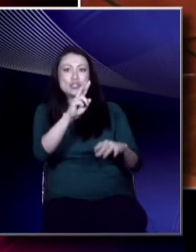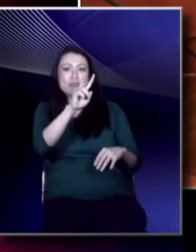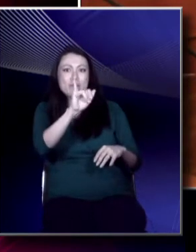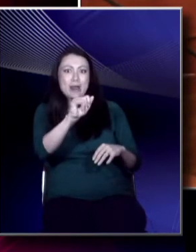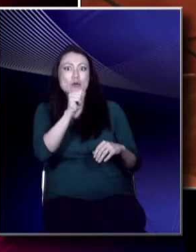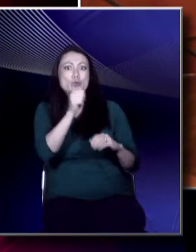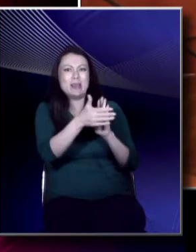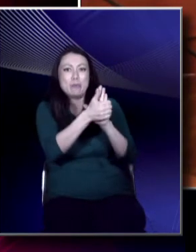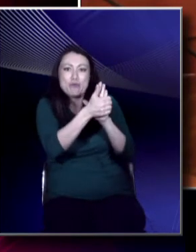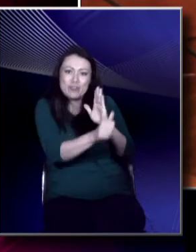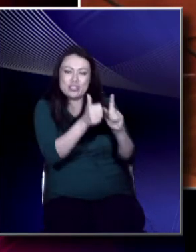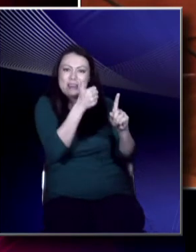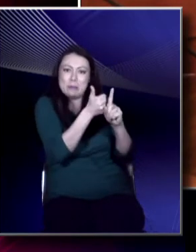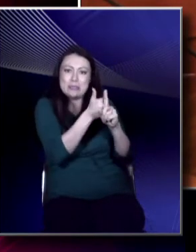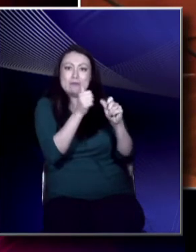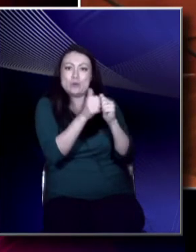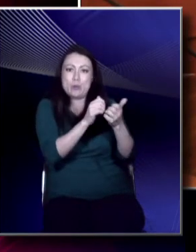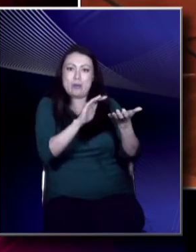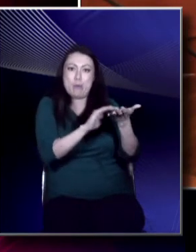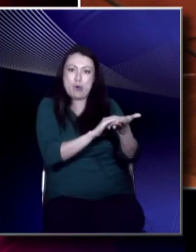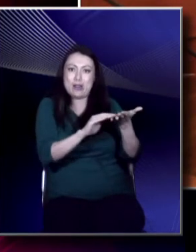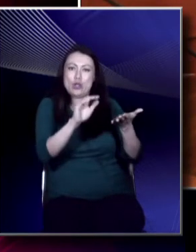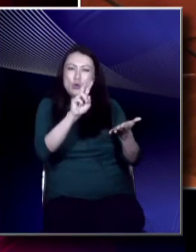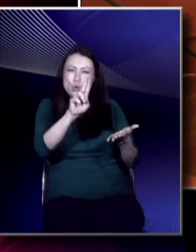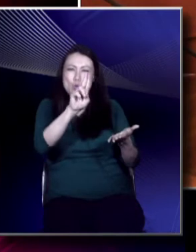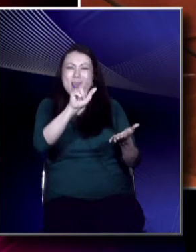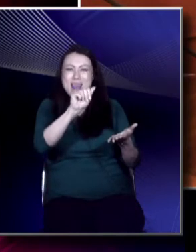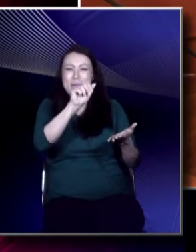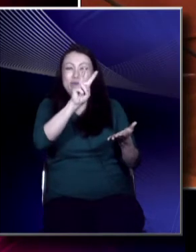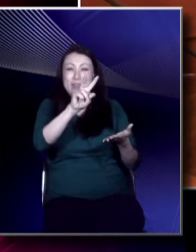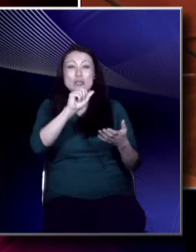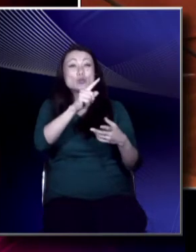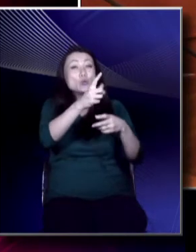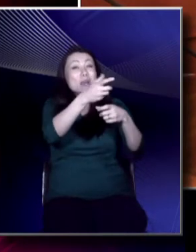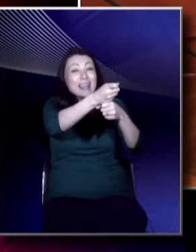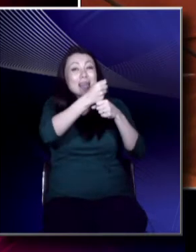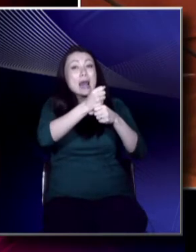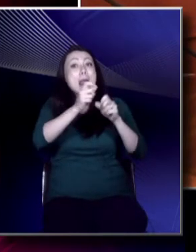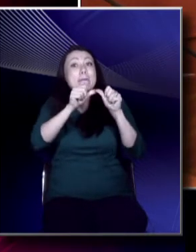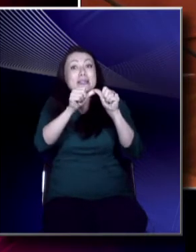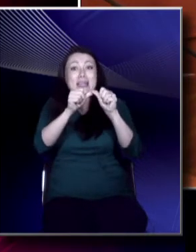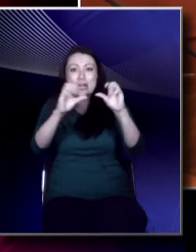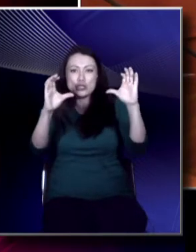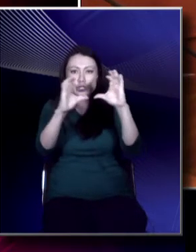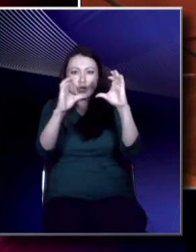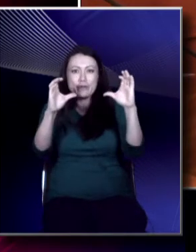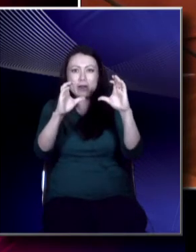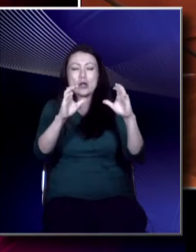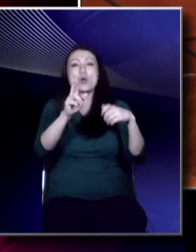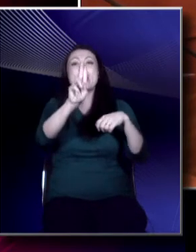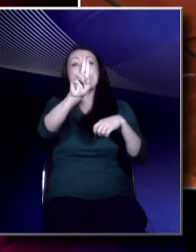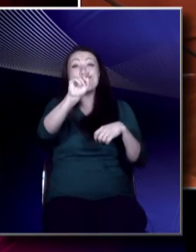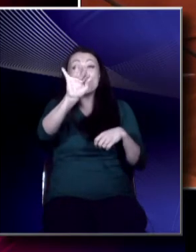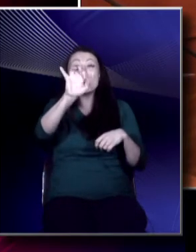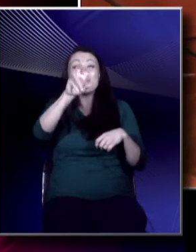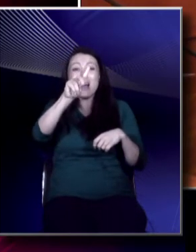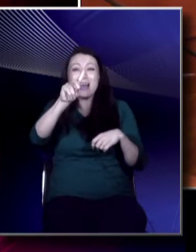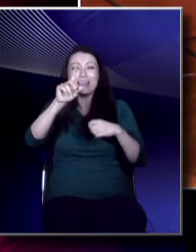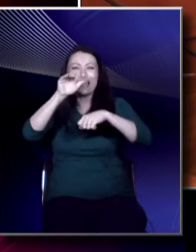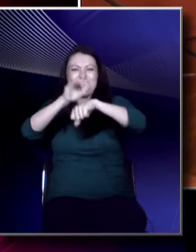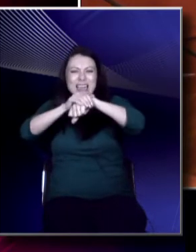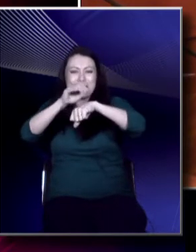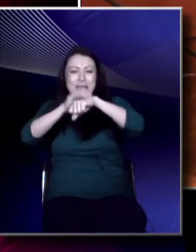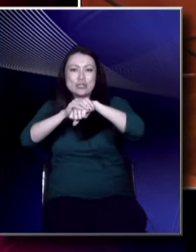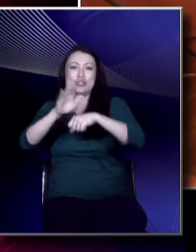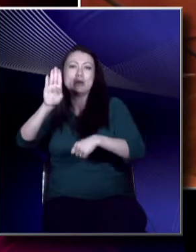UEB Braille by requiring them to get and maintain a national certification in Unified English Braille. Not taking these